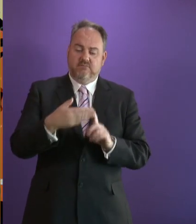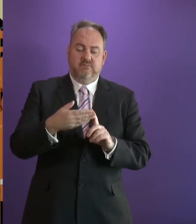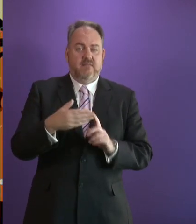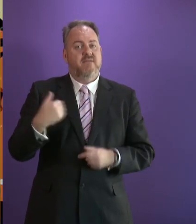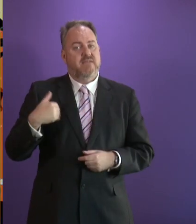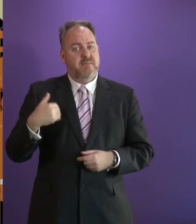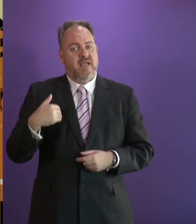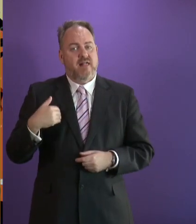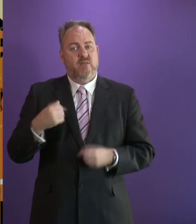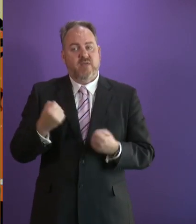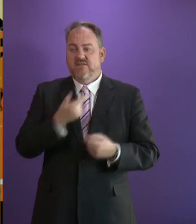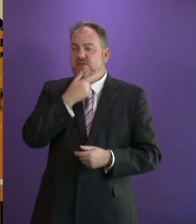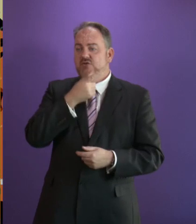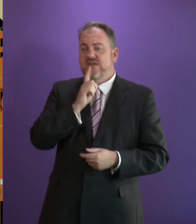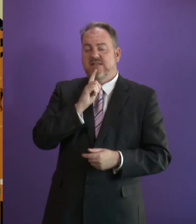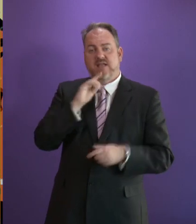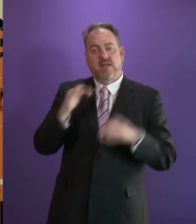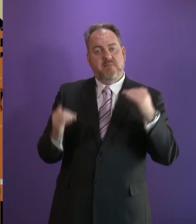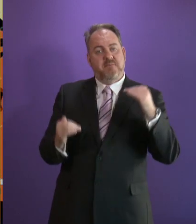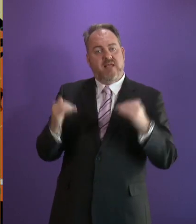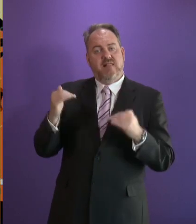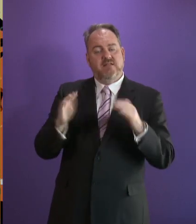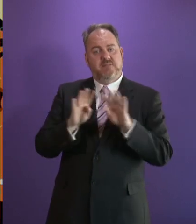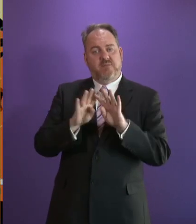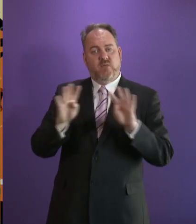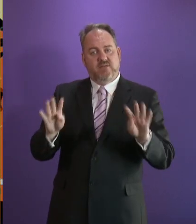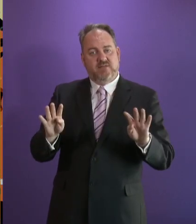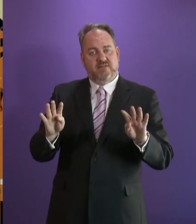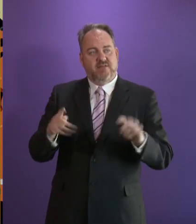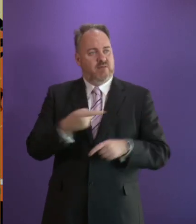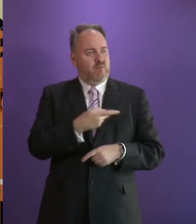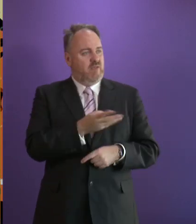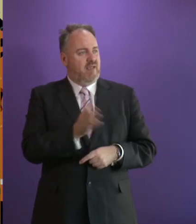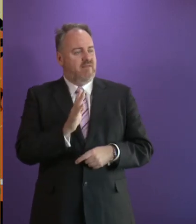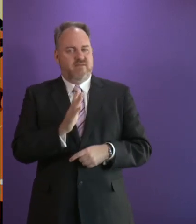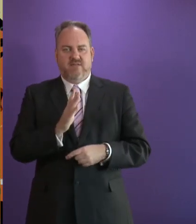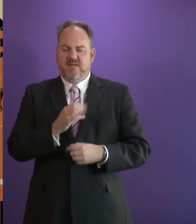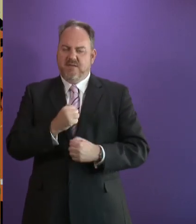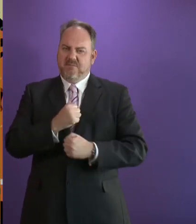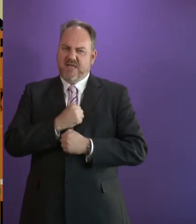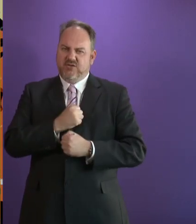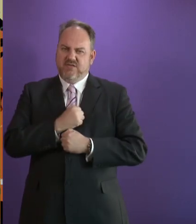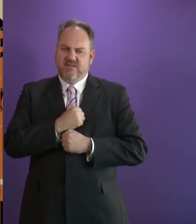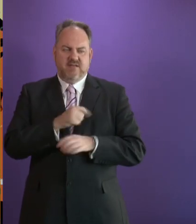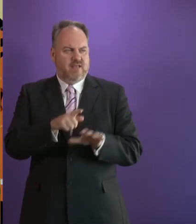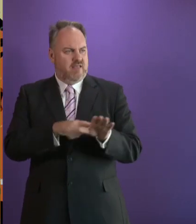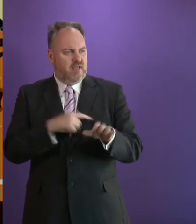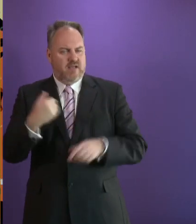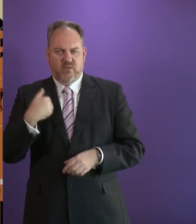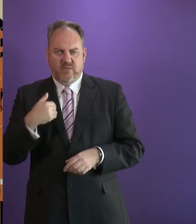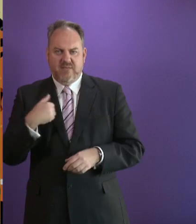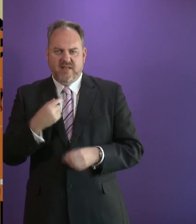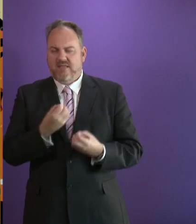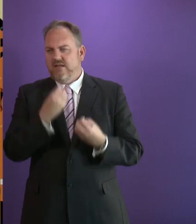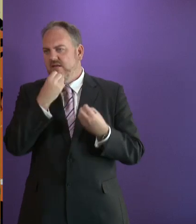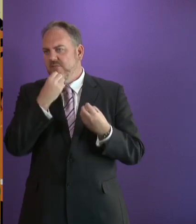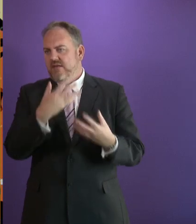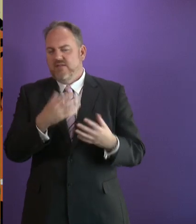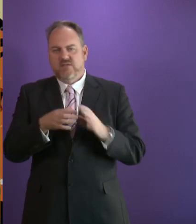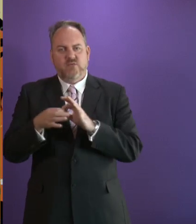board. As an MSIP, you would find yourself surrounded by like-minded, passionate young women who are a genuine joy to work with. As we're a